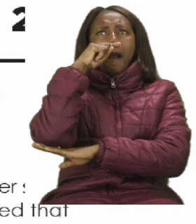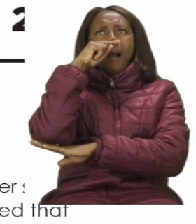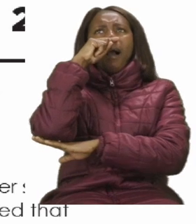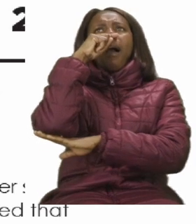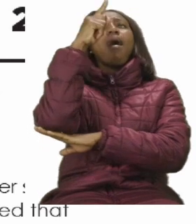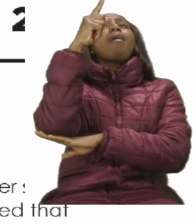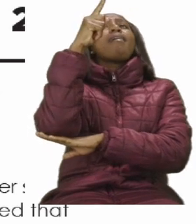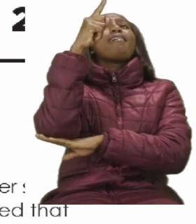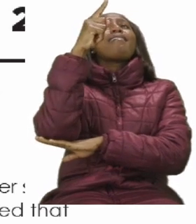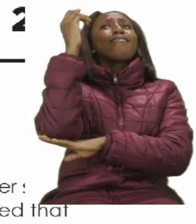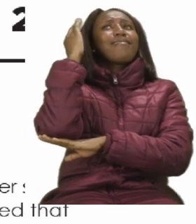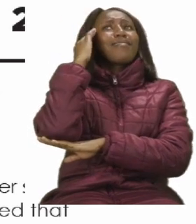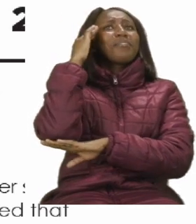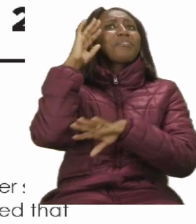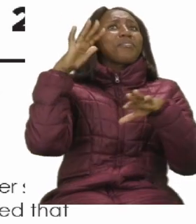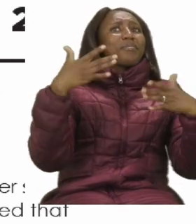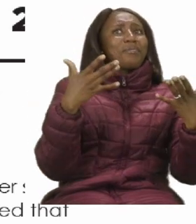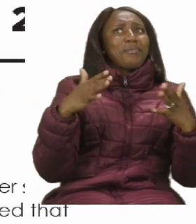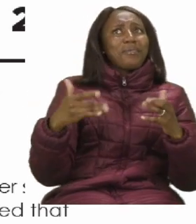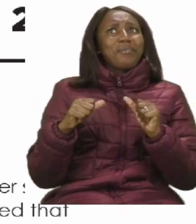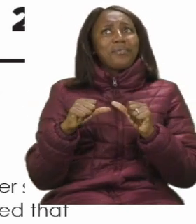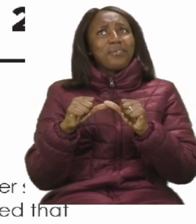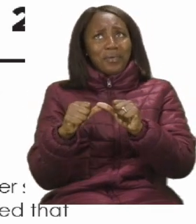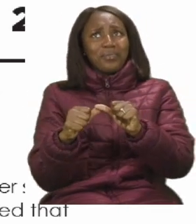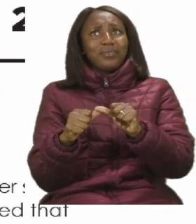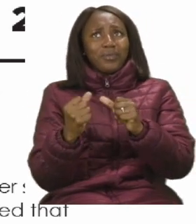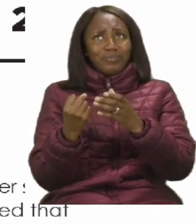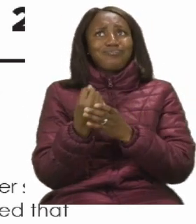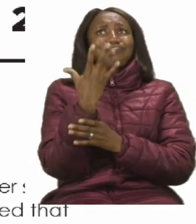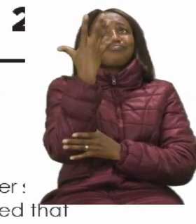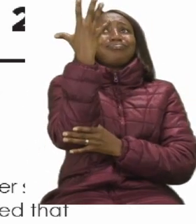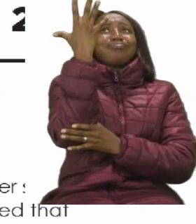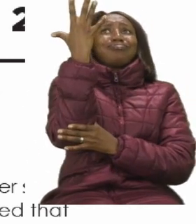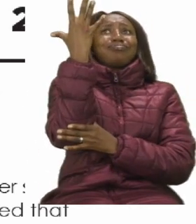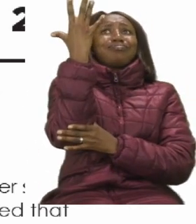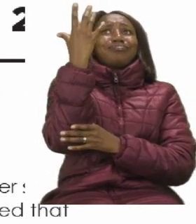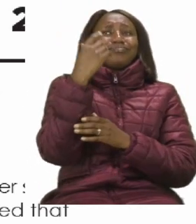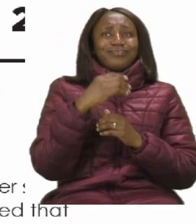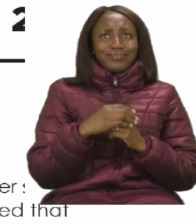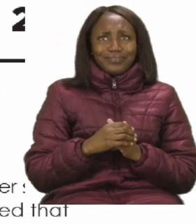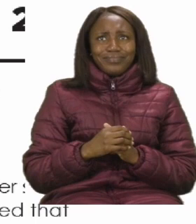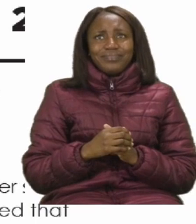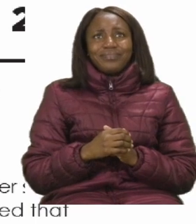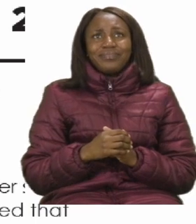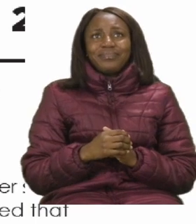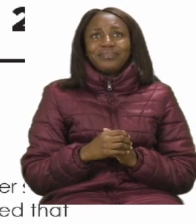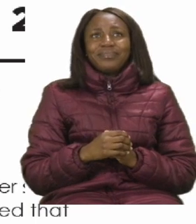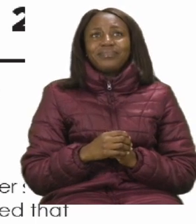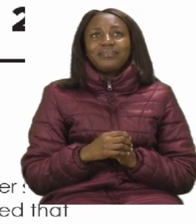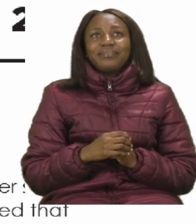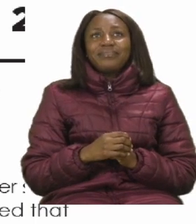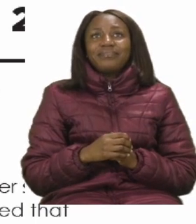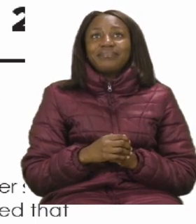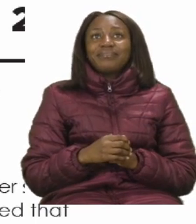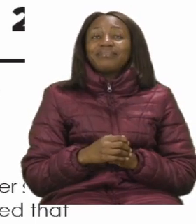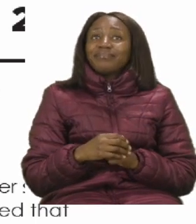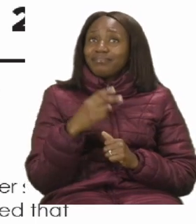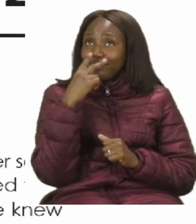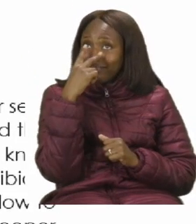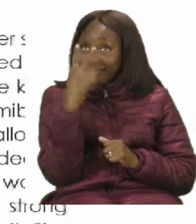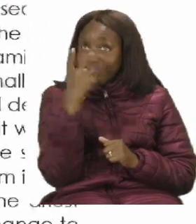learned to change to keep itself alive. Now, let's look at